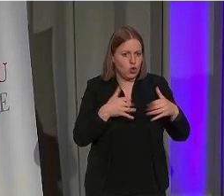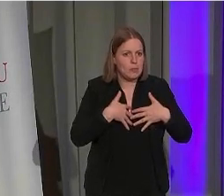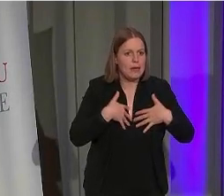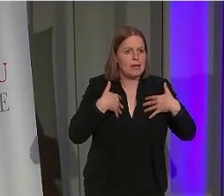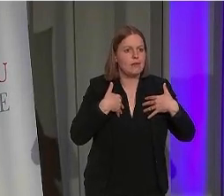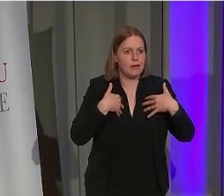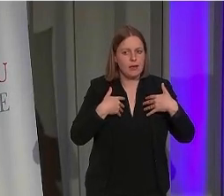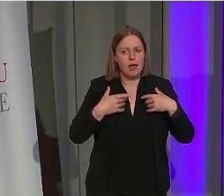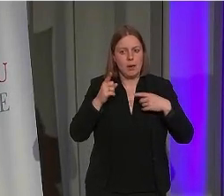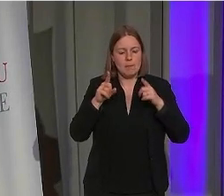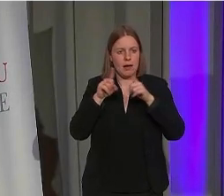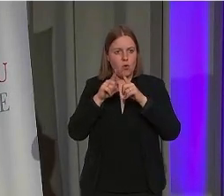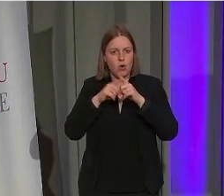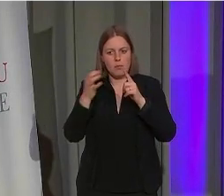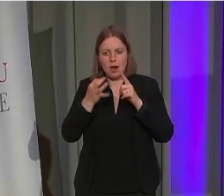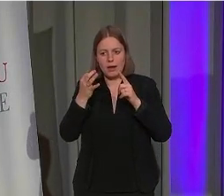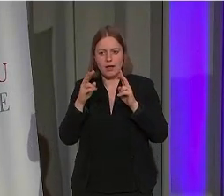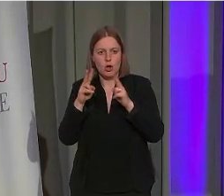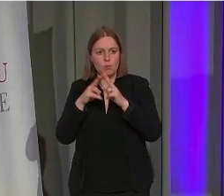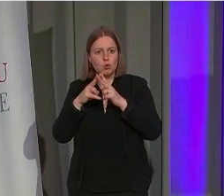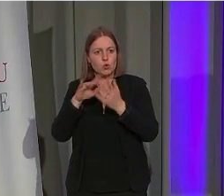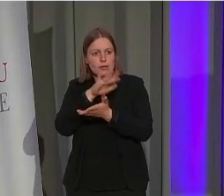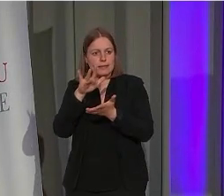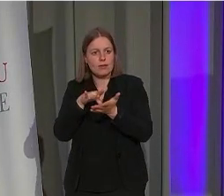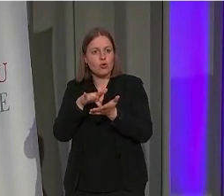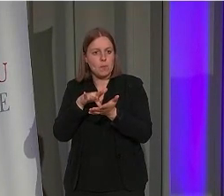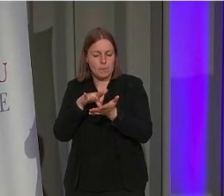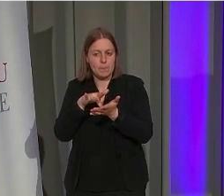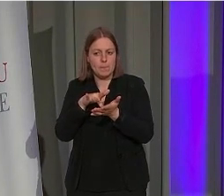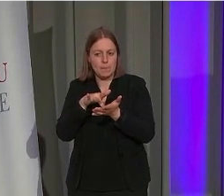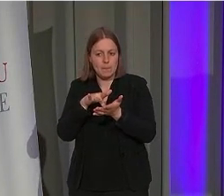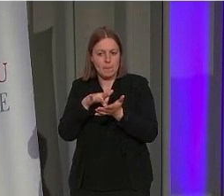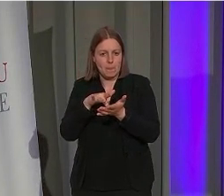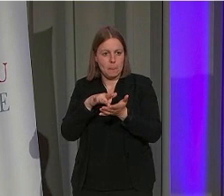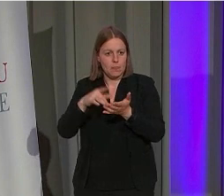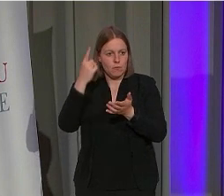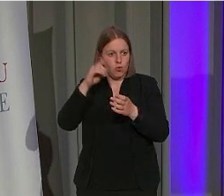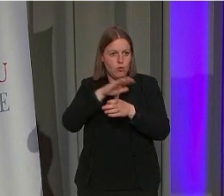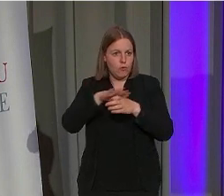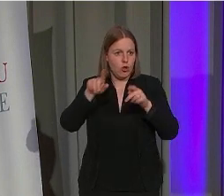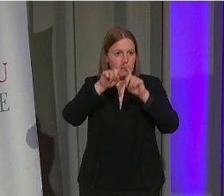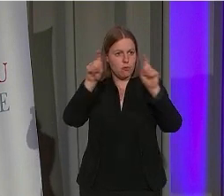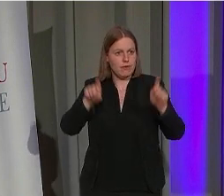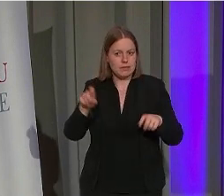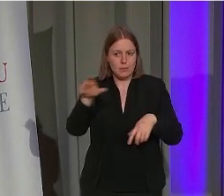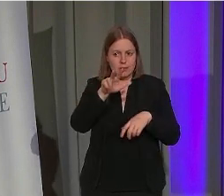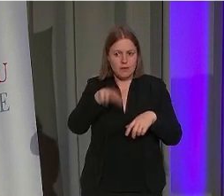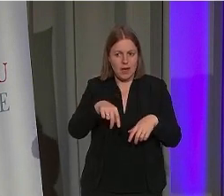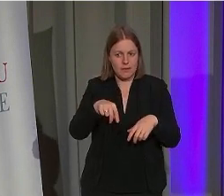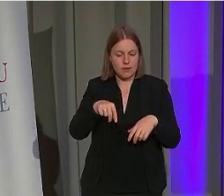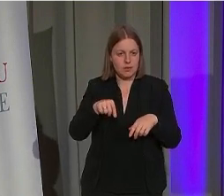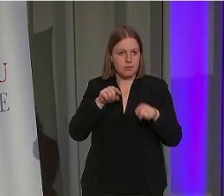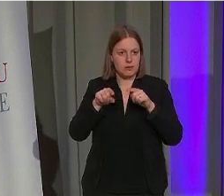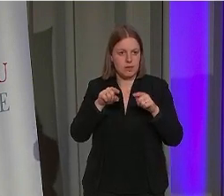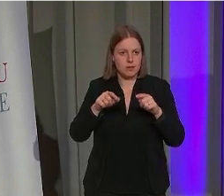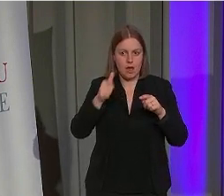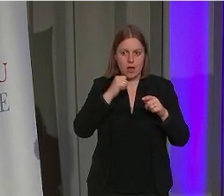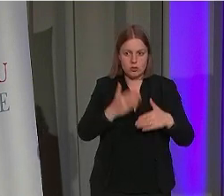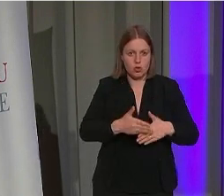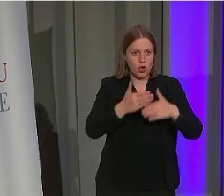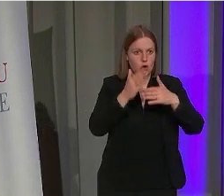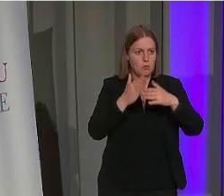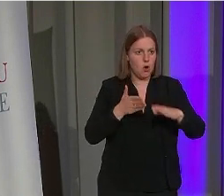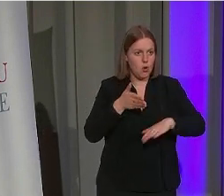story. The building in itself is an element of experience, but also the visitors center is important.